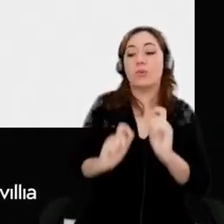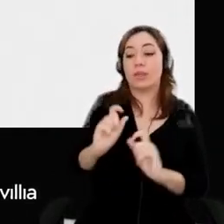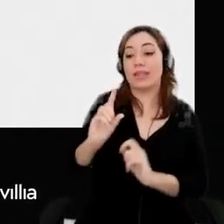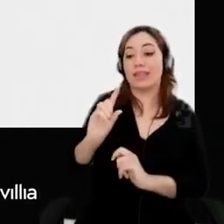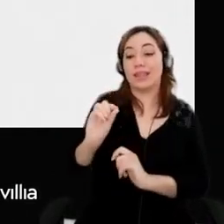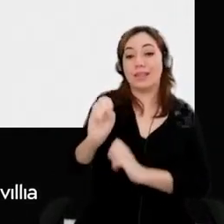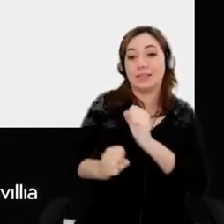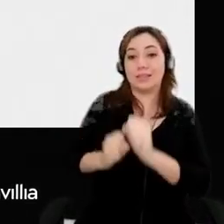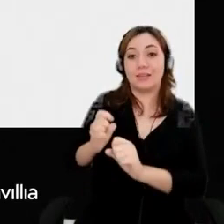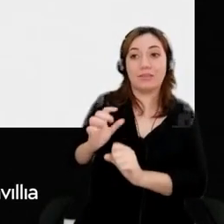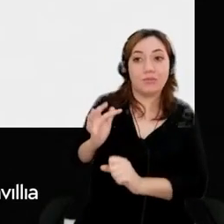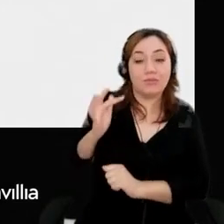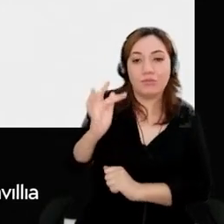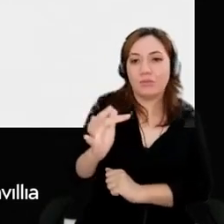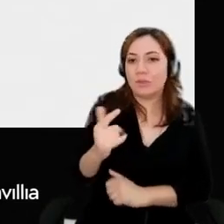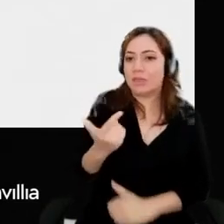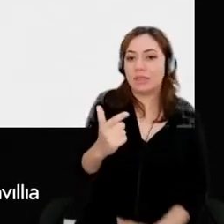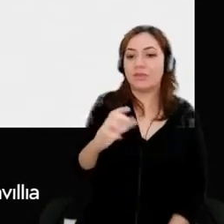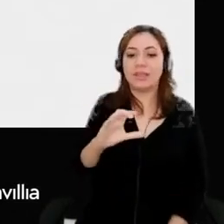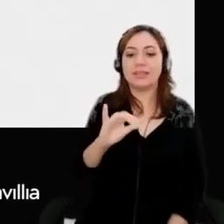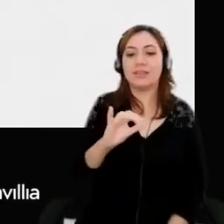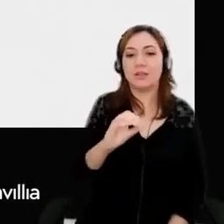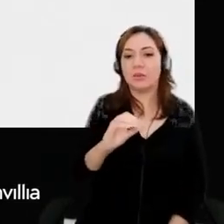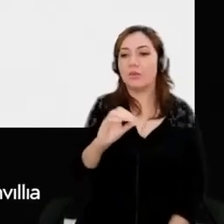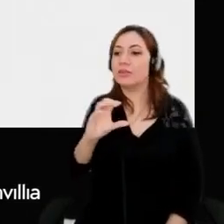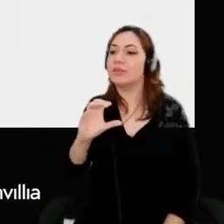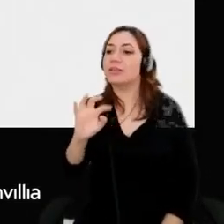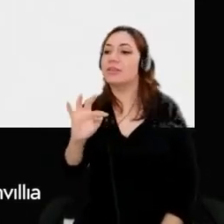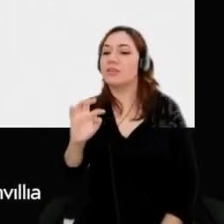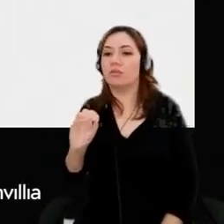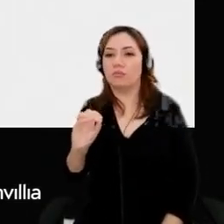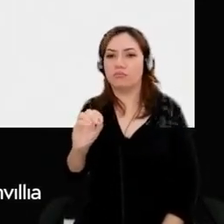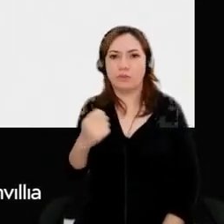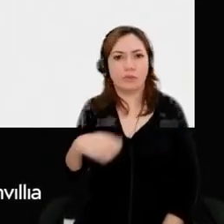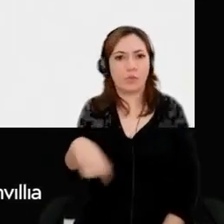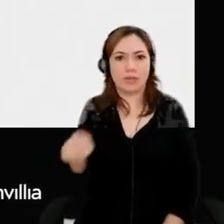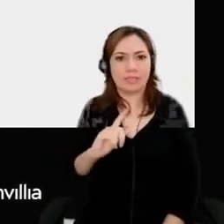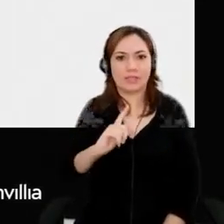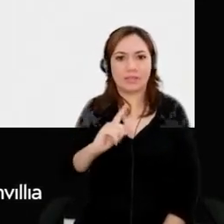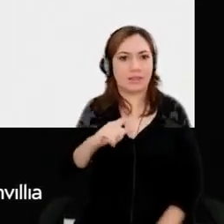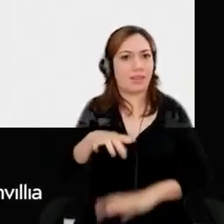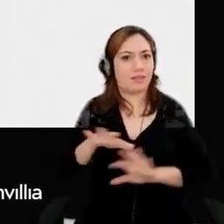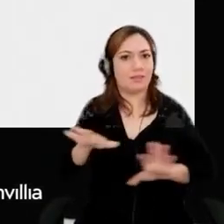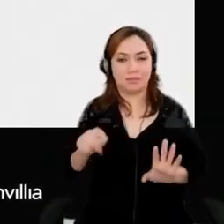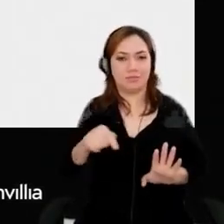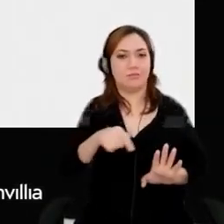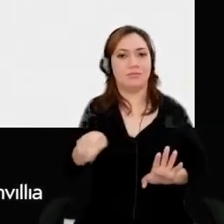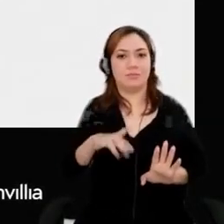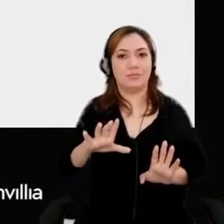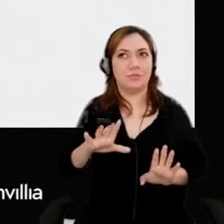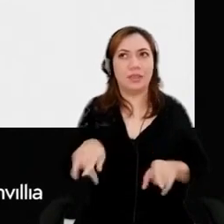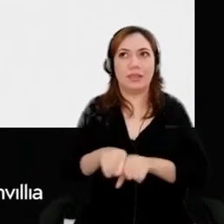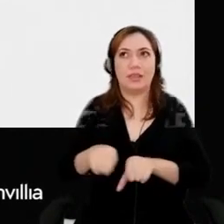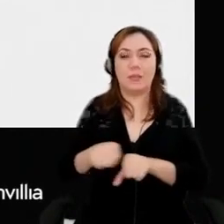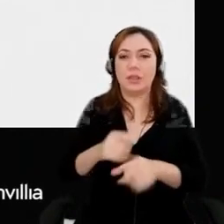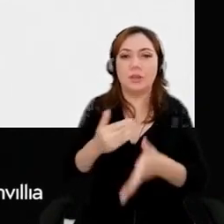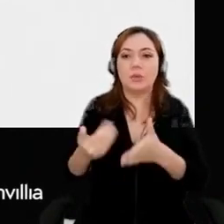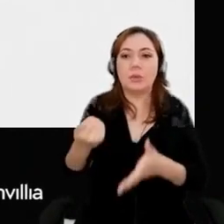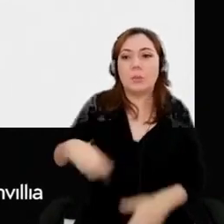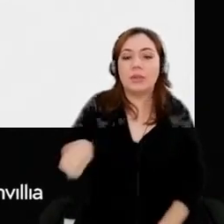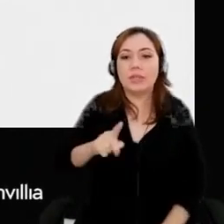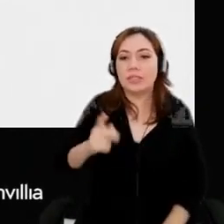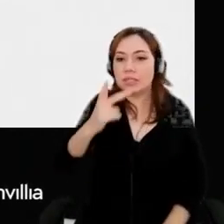or a CTO. There shouldn't be. Just like there shouldn't be any specific digital transformation